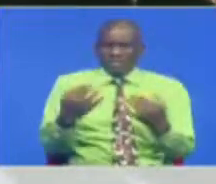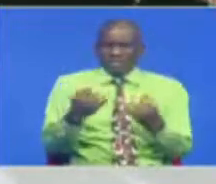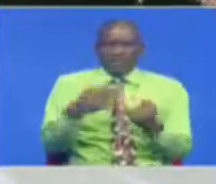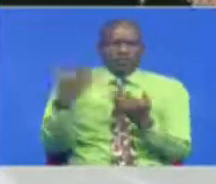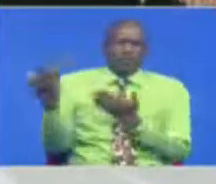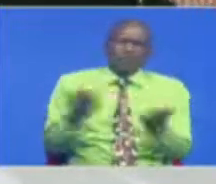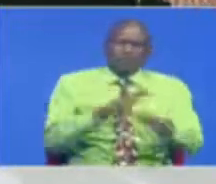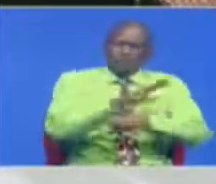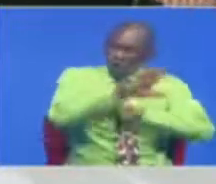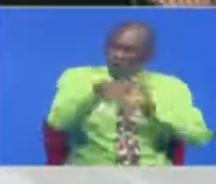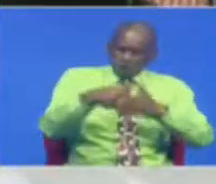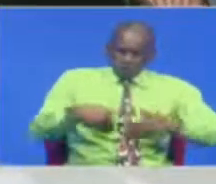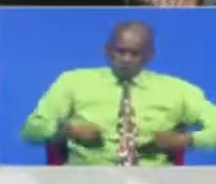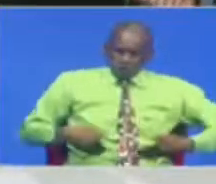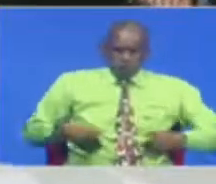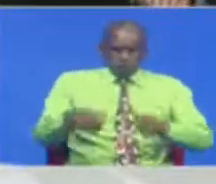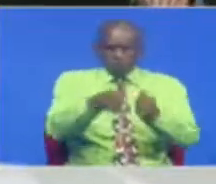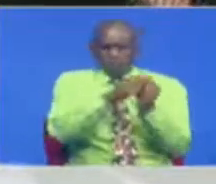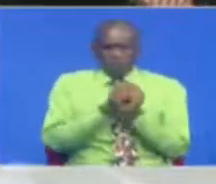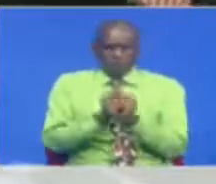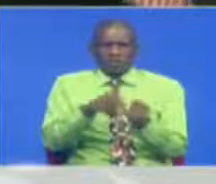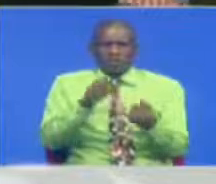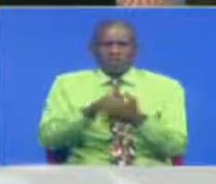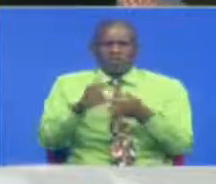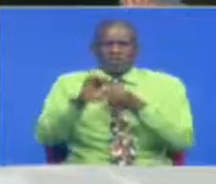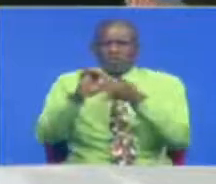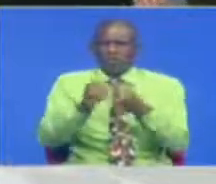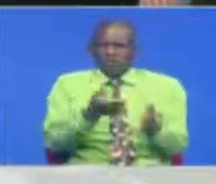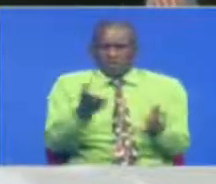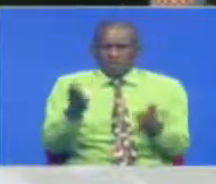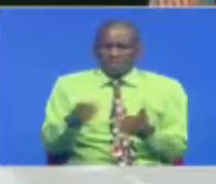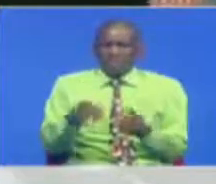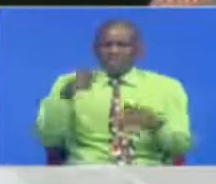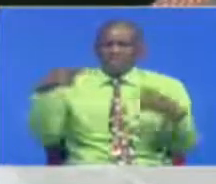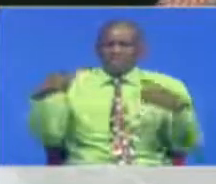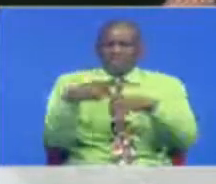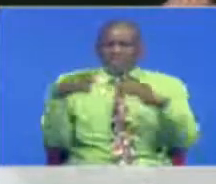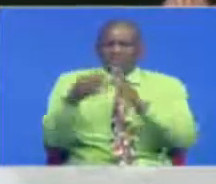wote pamoja, tuweze kuwashikanisha pamoja kwa hii talanta zao, kwa talanta tofauti tofauti.